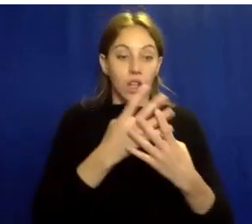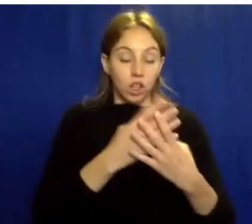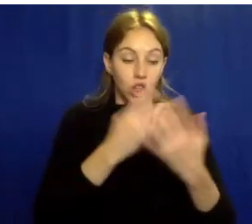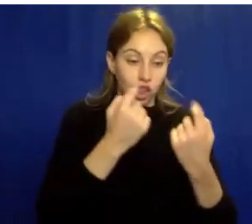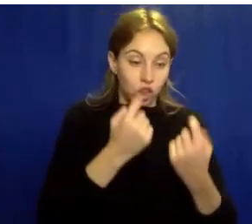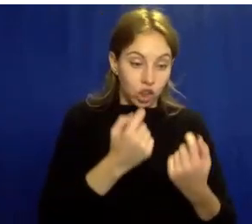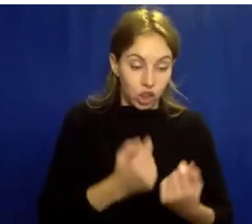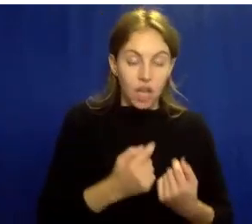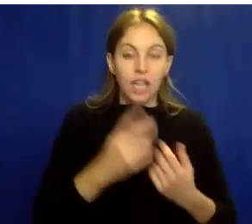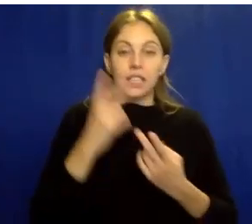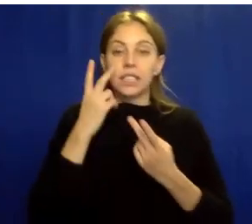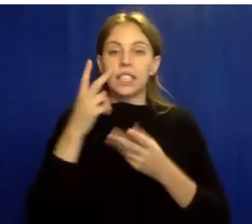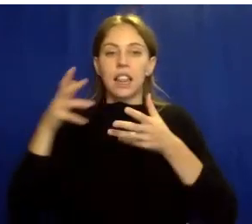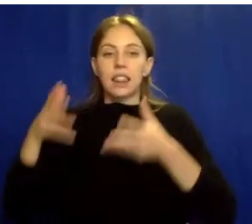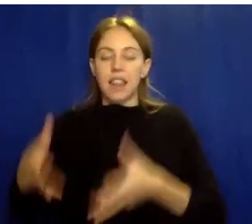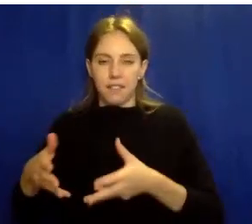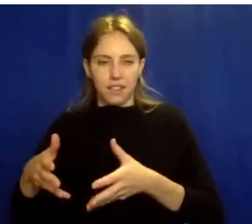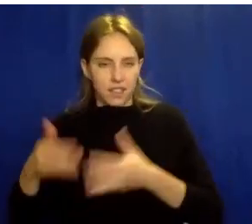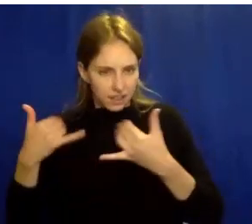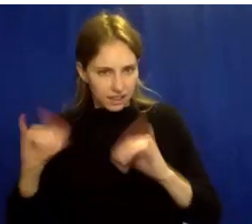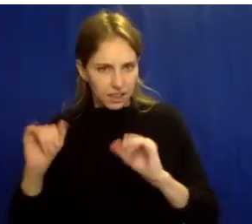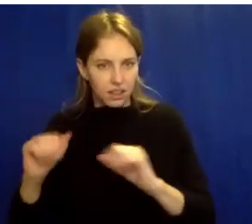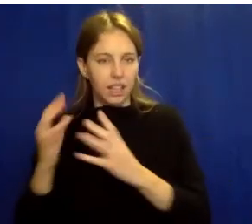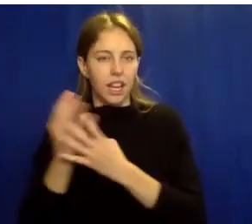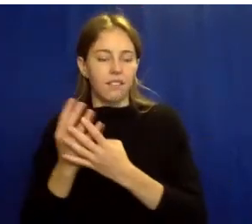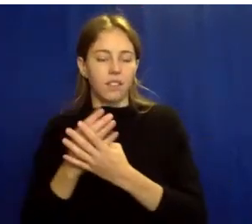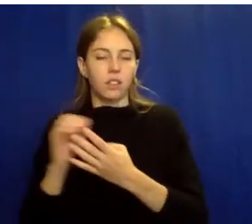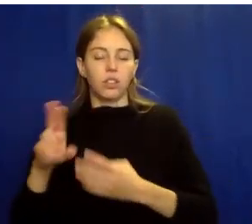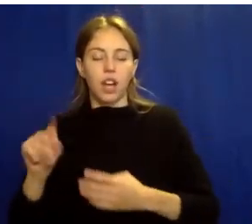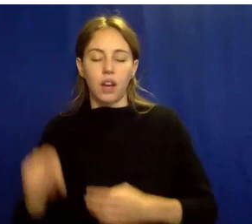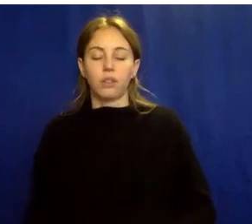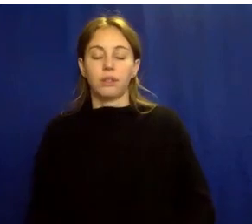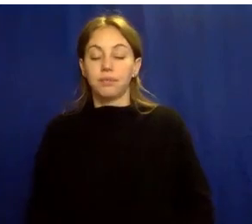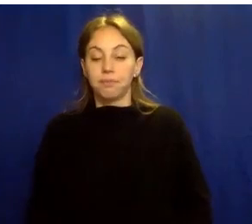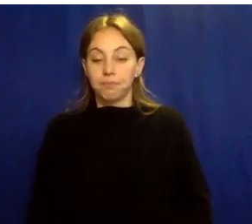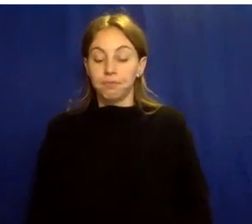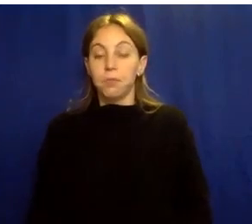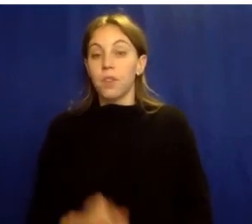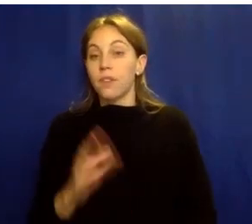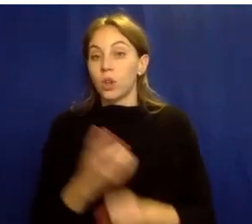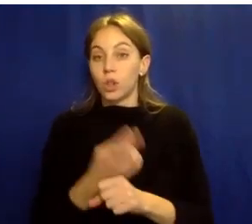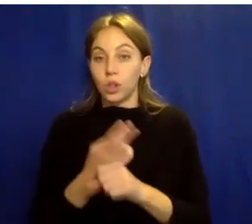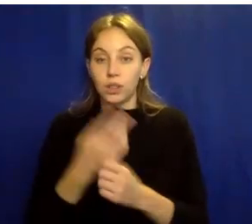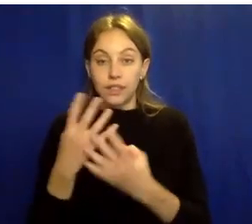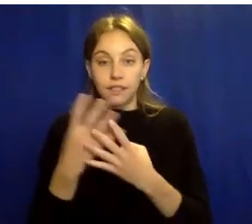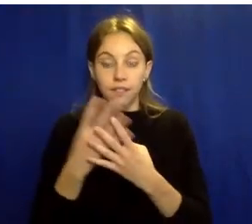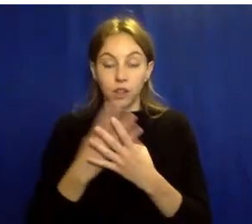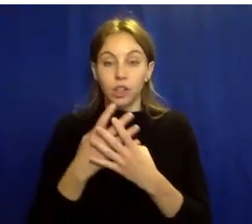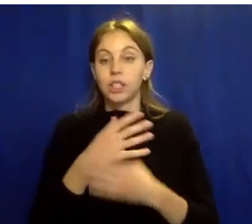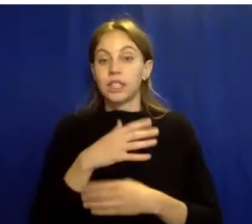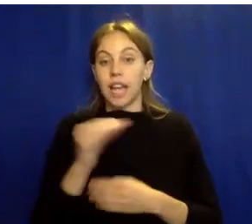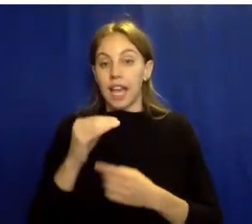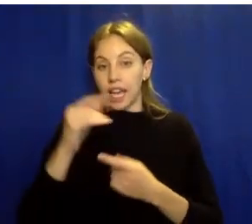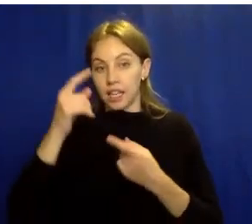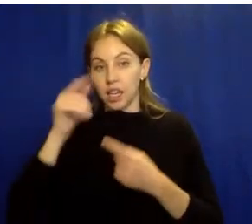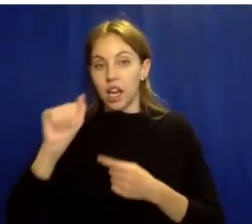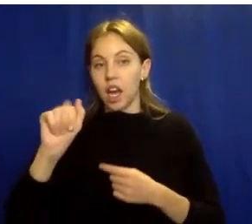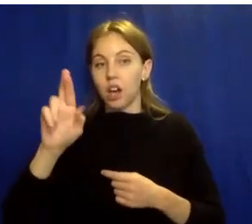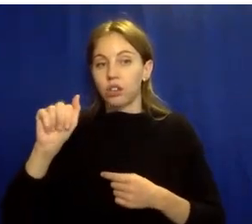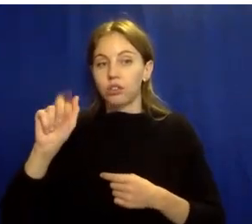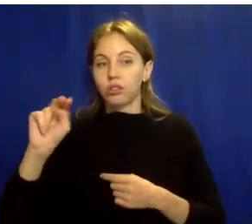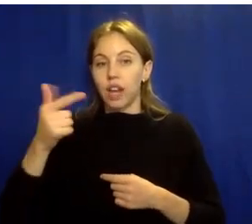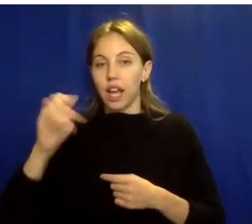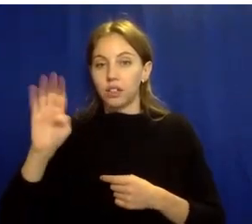what I want to see a little bit easier. Now remember, if you use filters and arrange by, that it